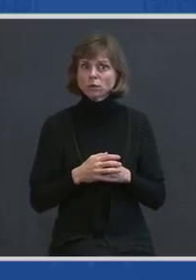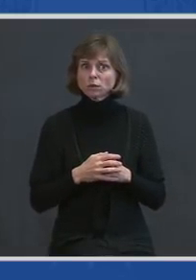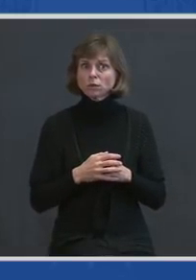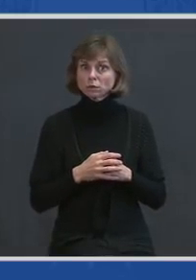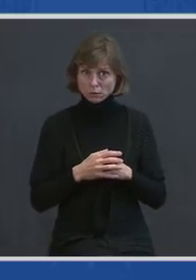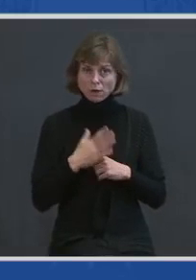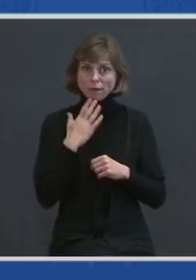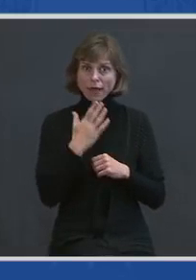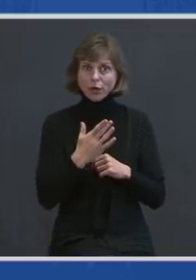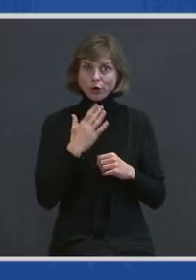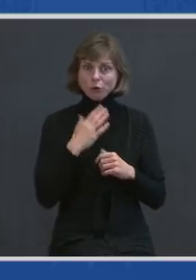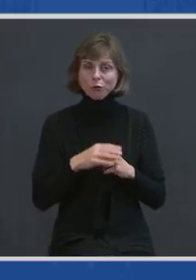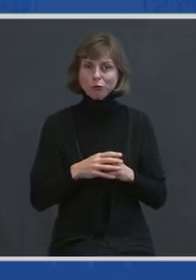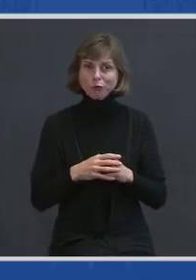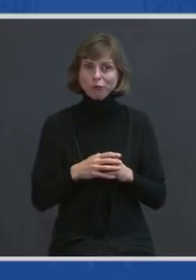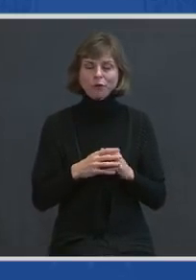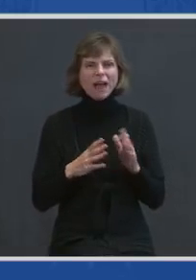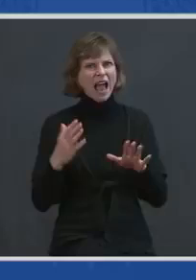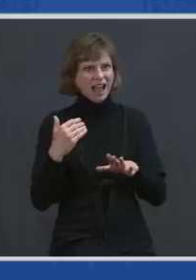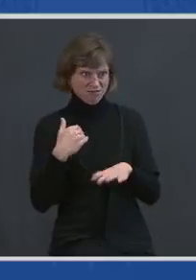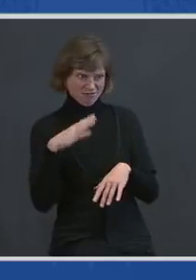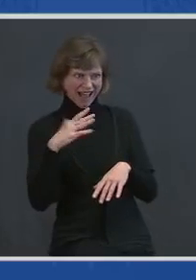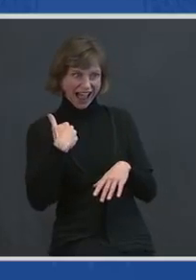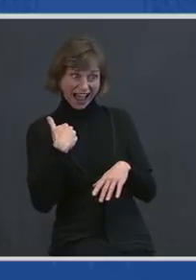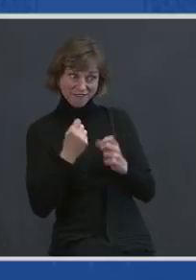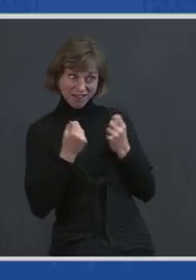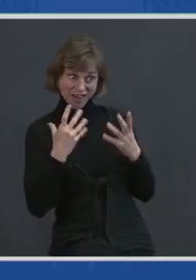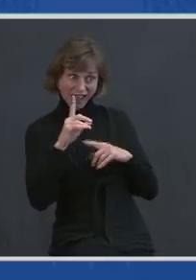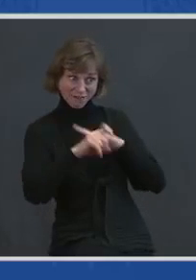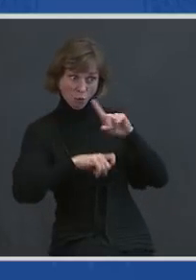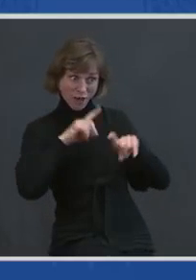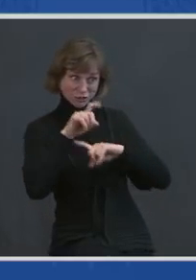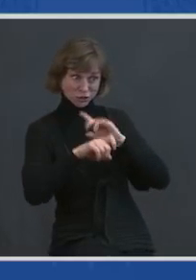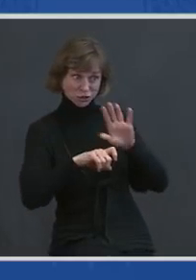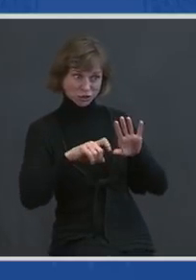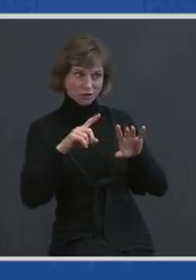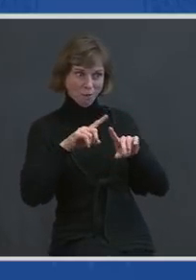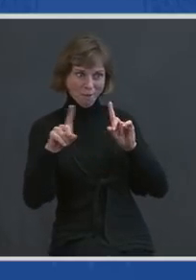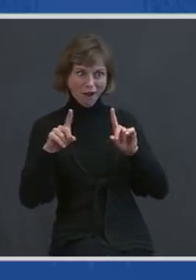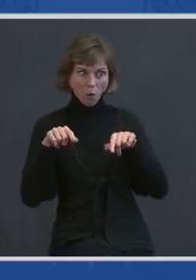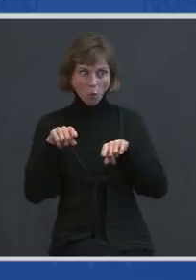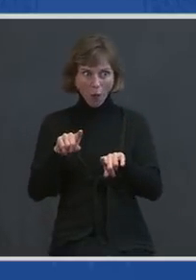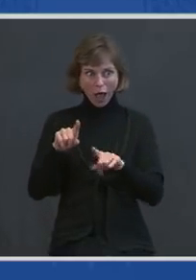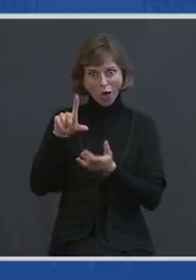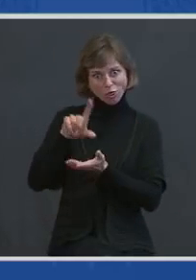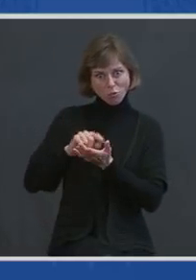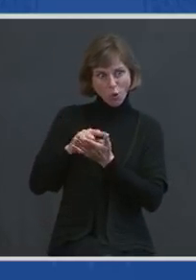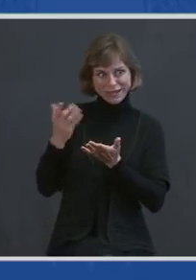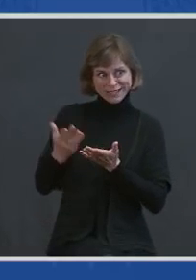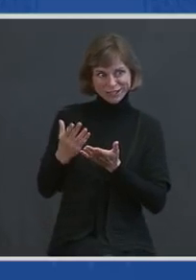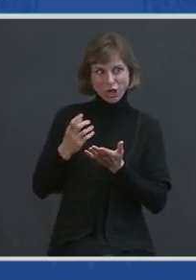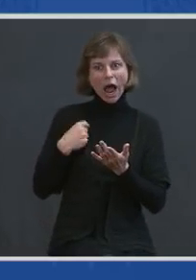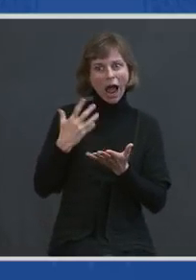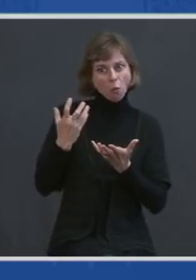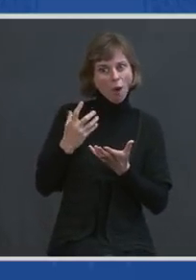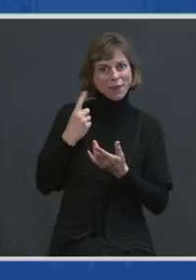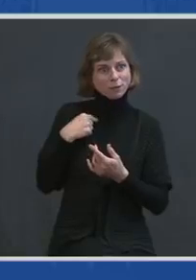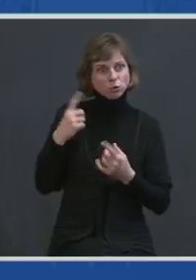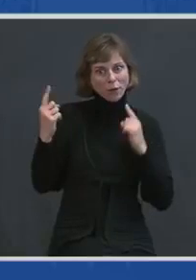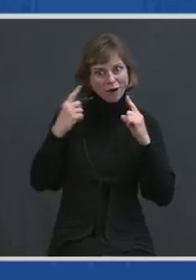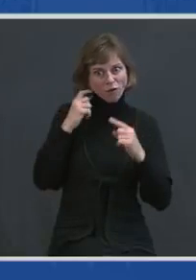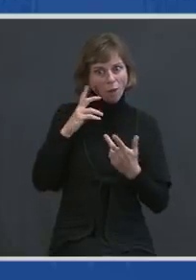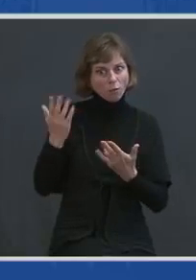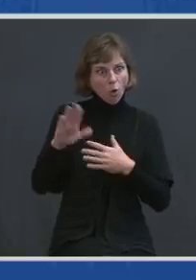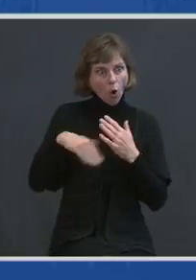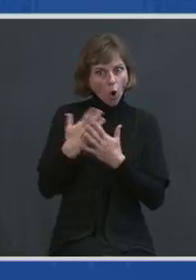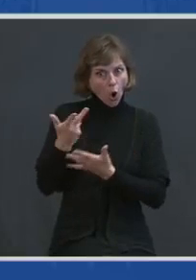Thank you. Okay. I have a lot of questions, but I'm going to wait till we hear, while the press is here, to hear from all three people. Yes, sir. And I'd like to talk more about this